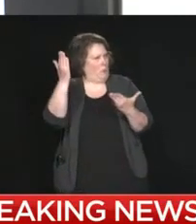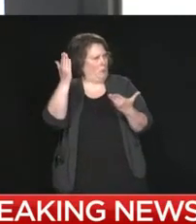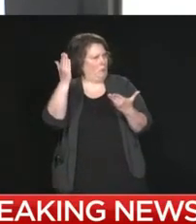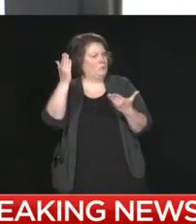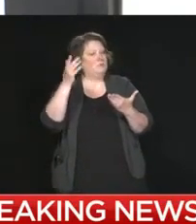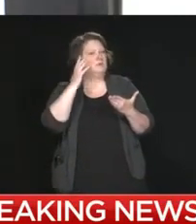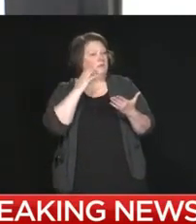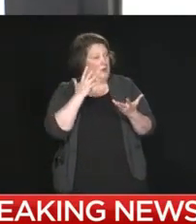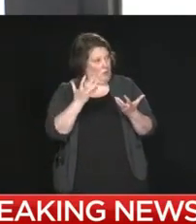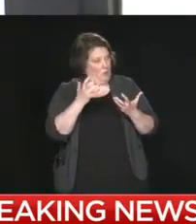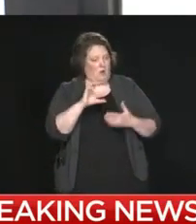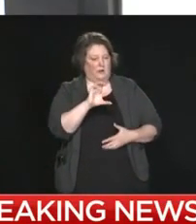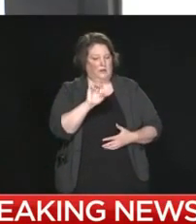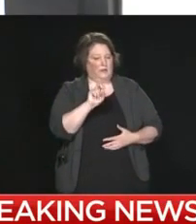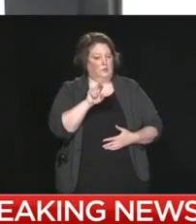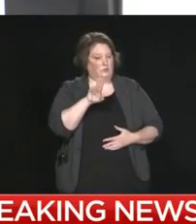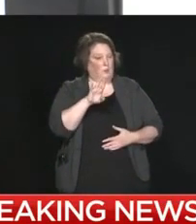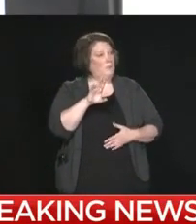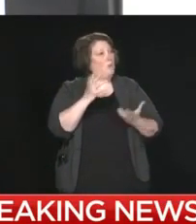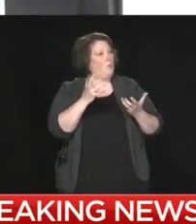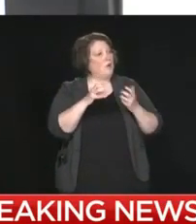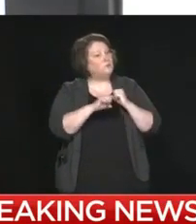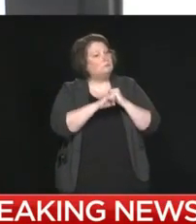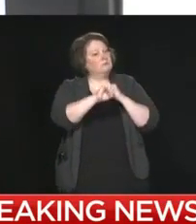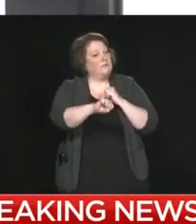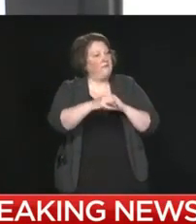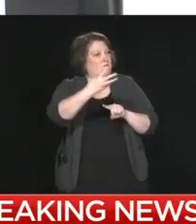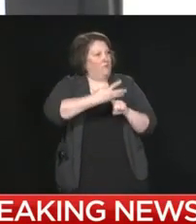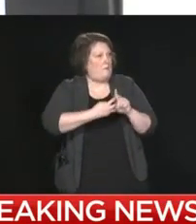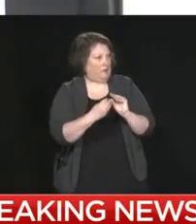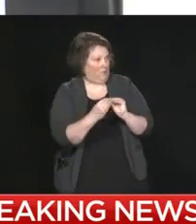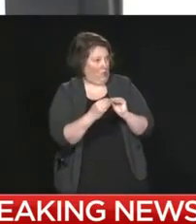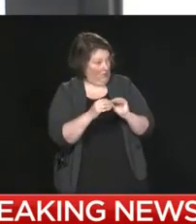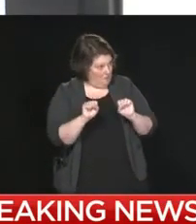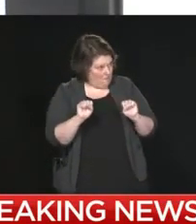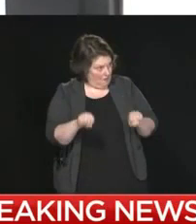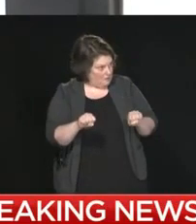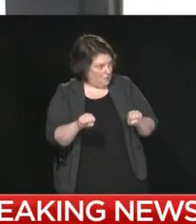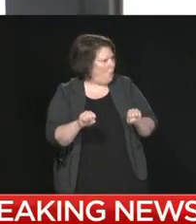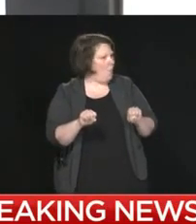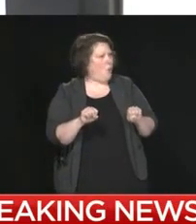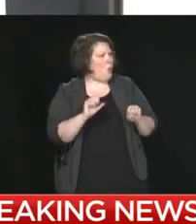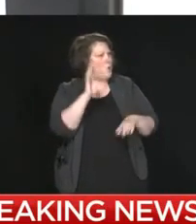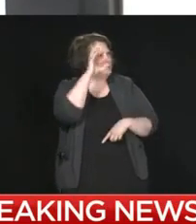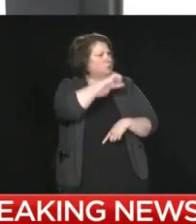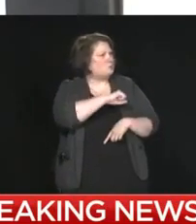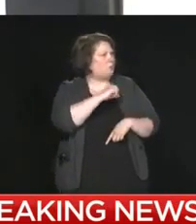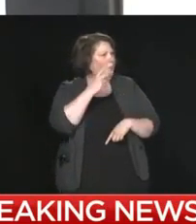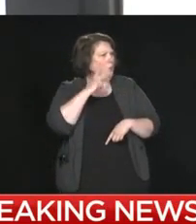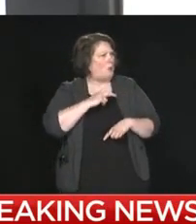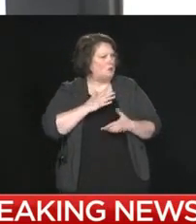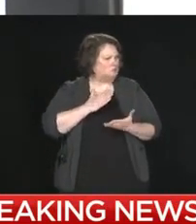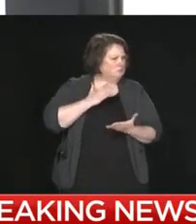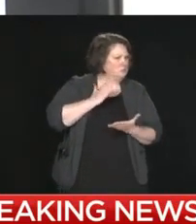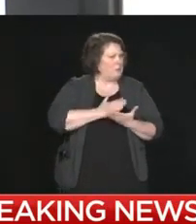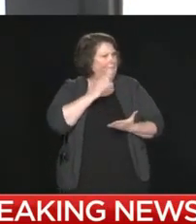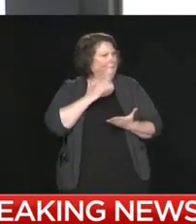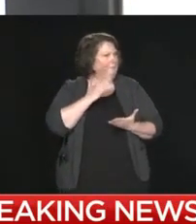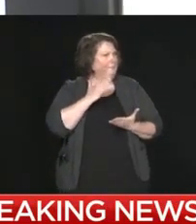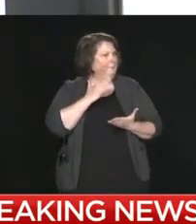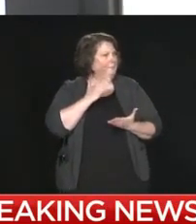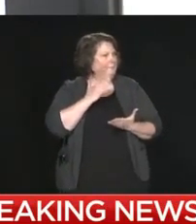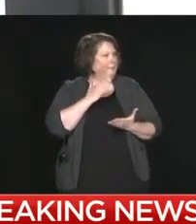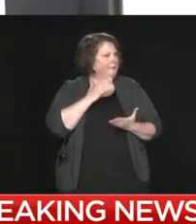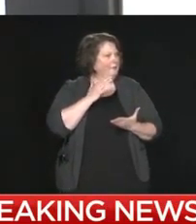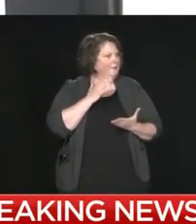4 months. Is this a possibility, or can we presume that things will end abruptly for all of